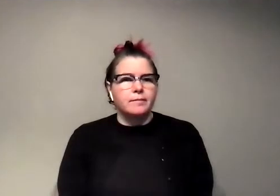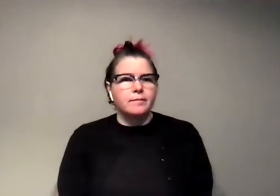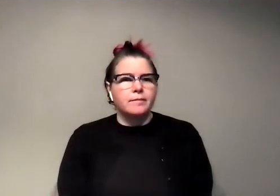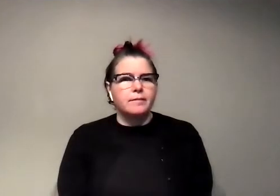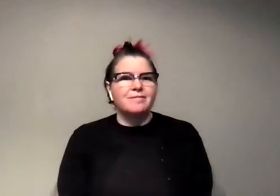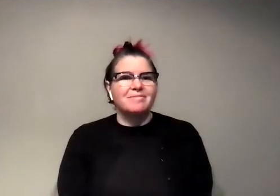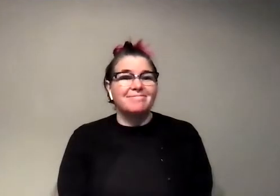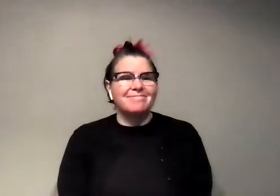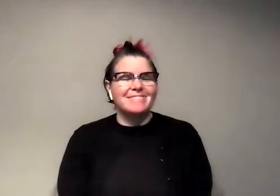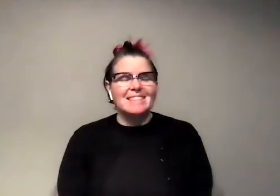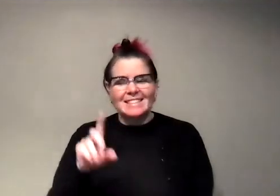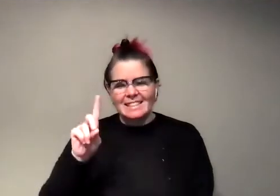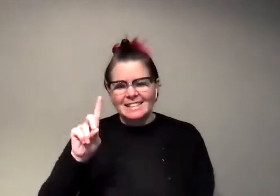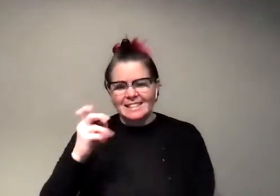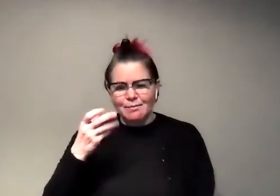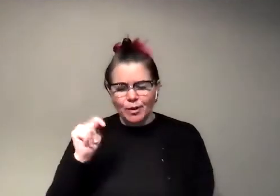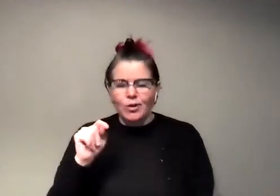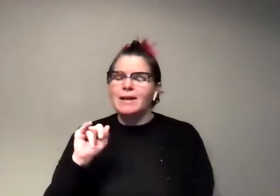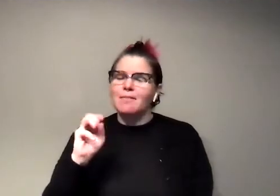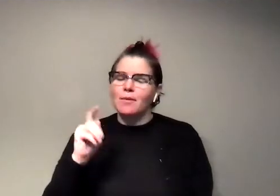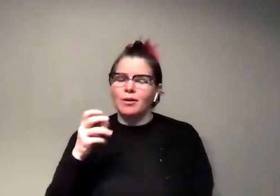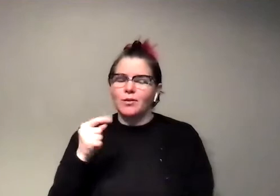impart on the world?